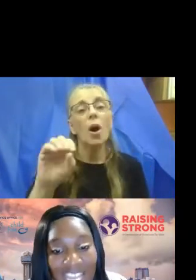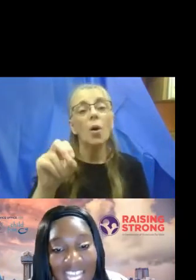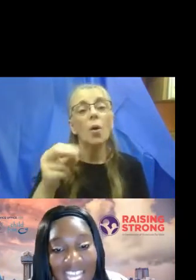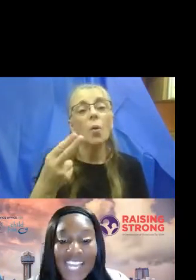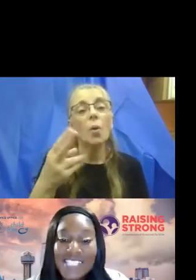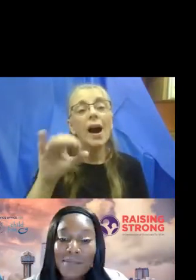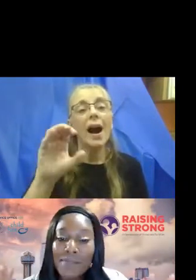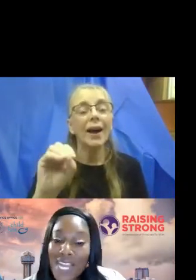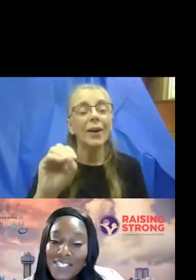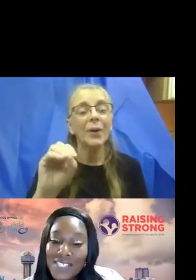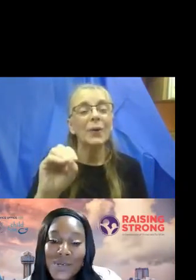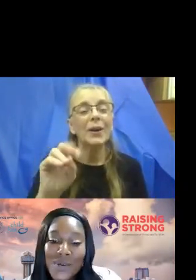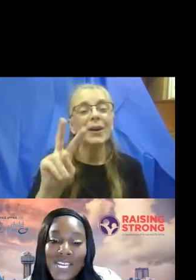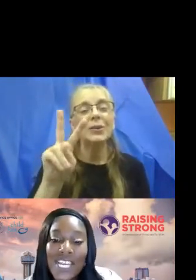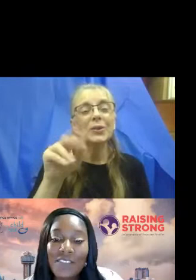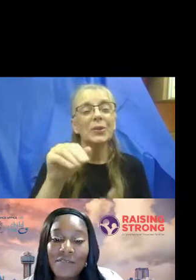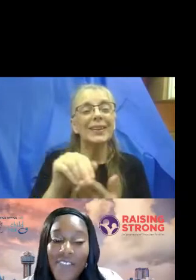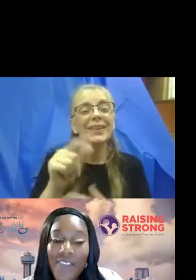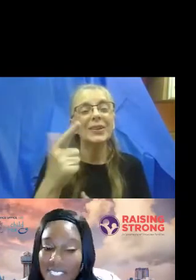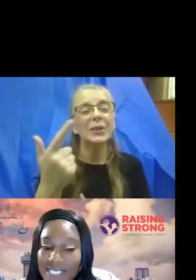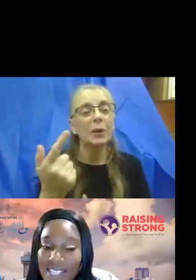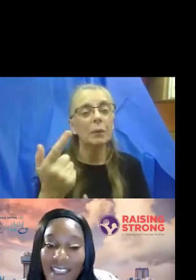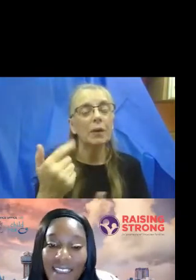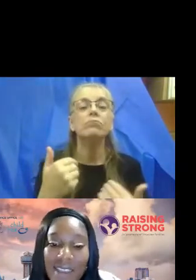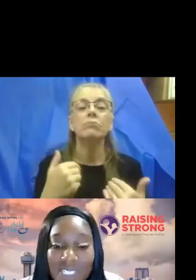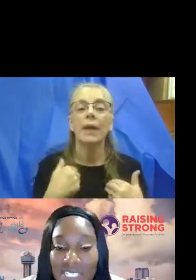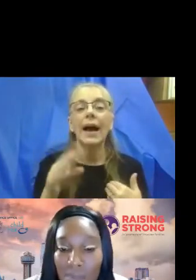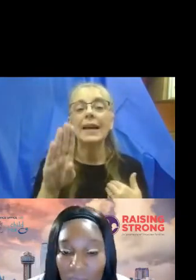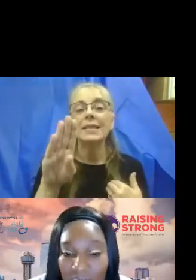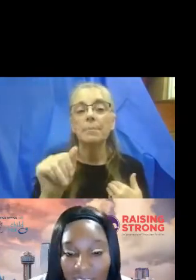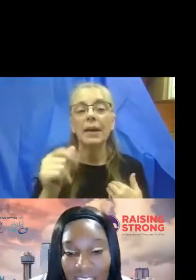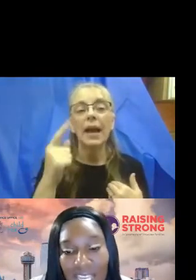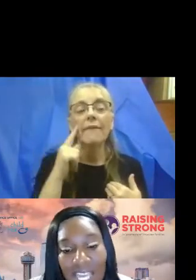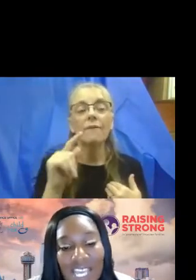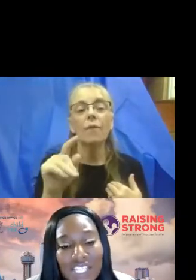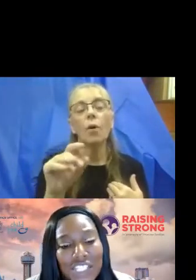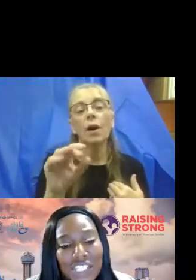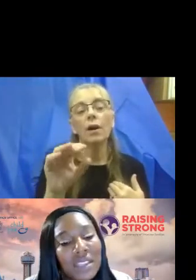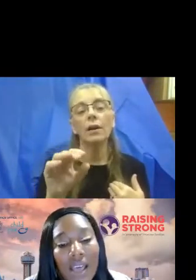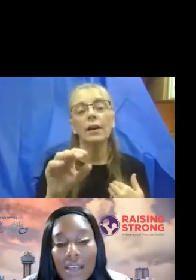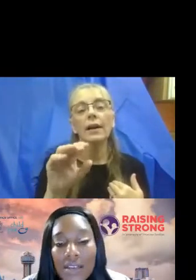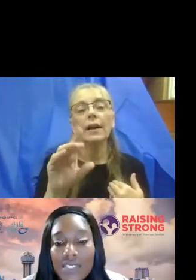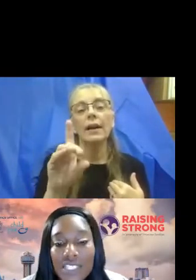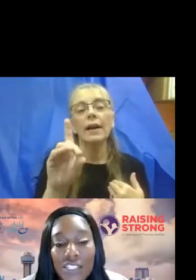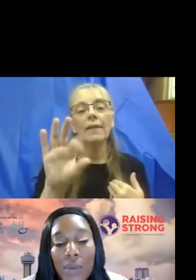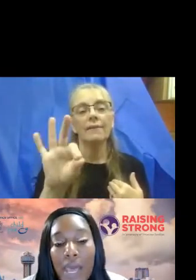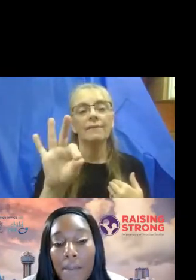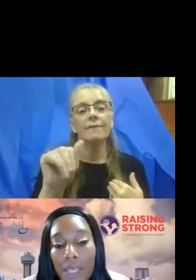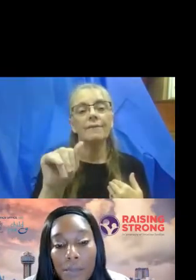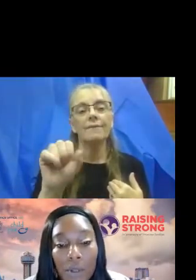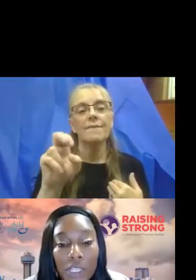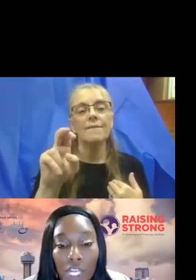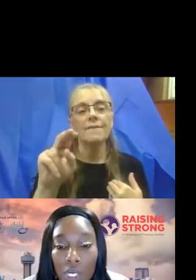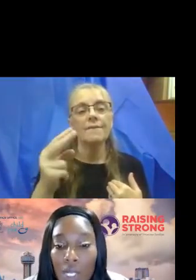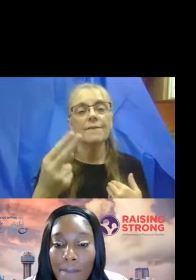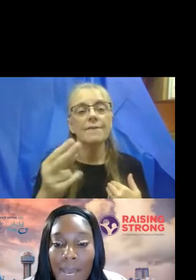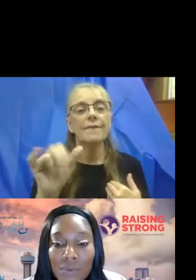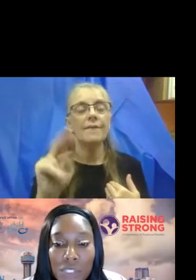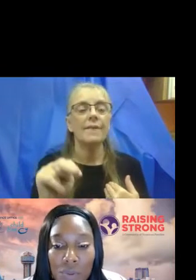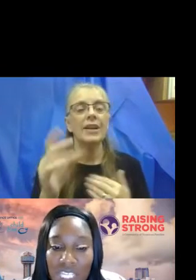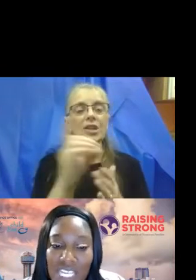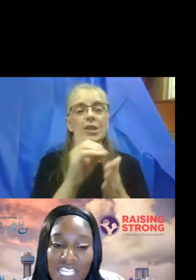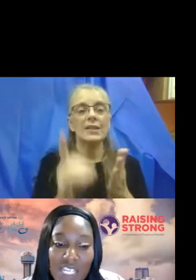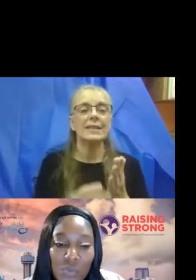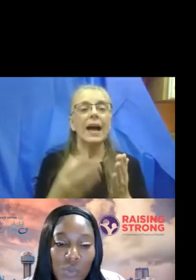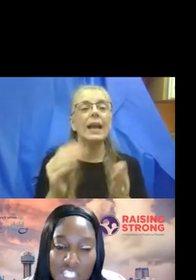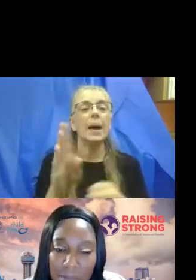2021. She has a bachelor's degree in fashion design and business marketing. She loves to help people learn about